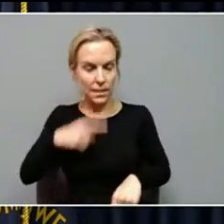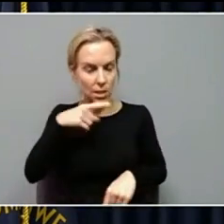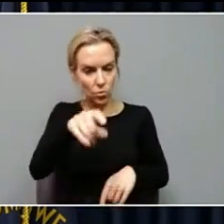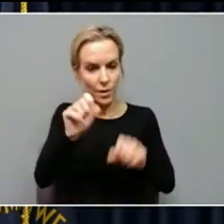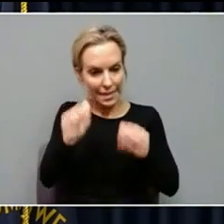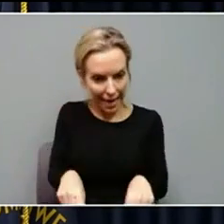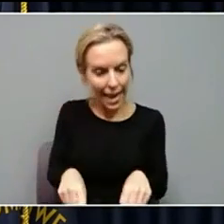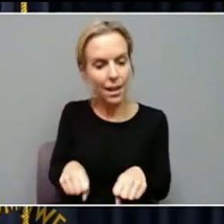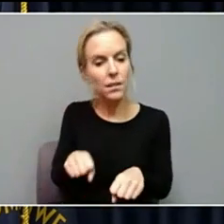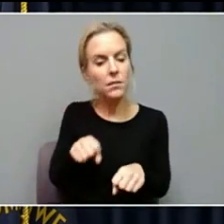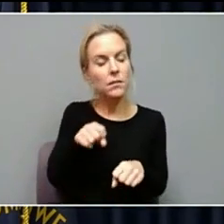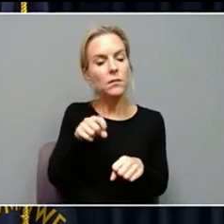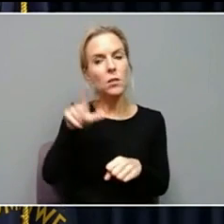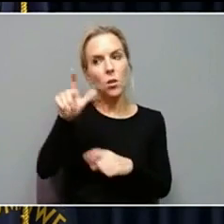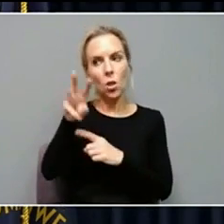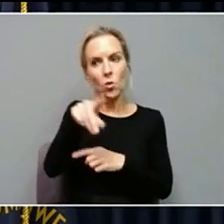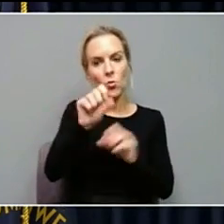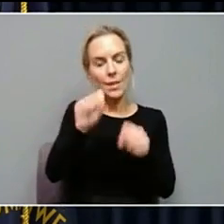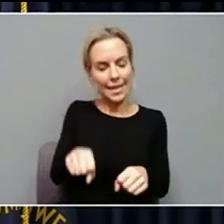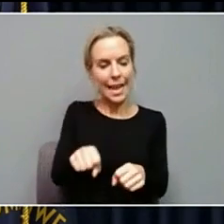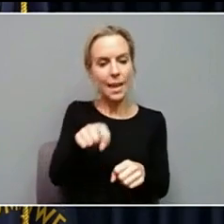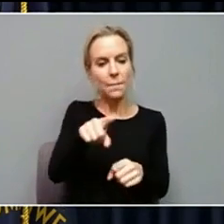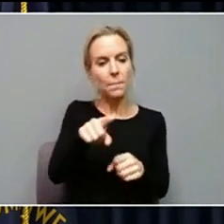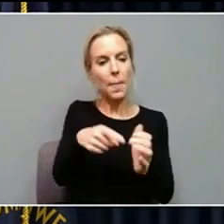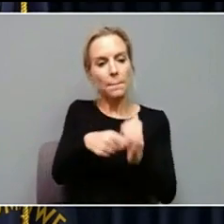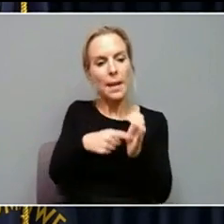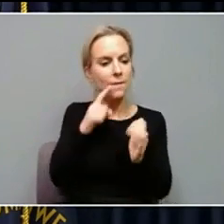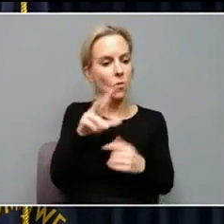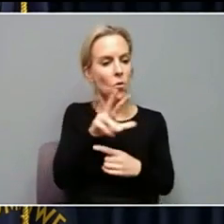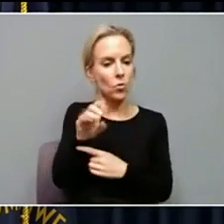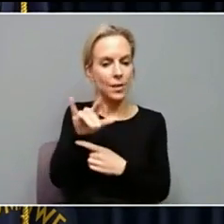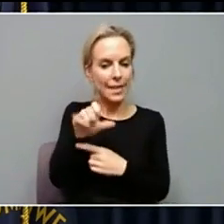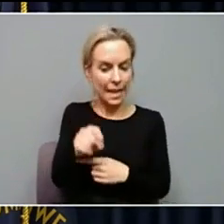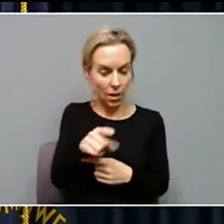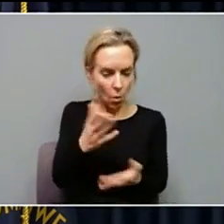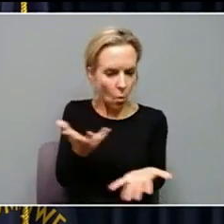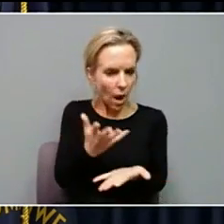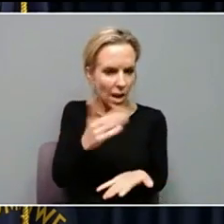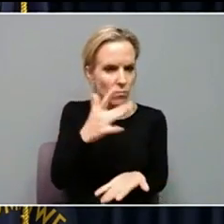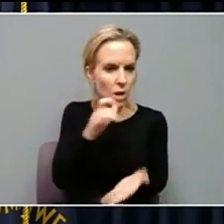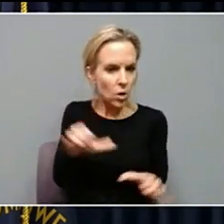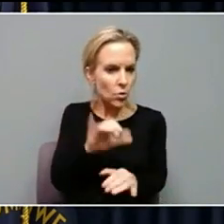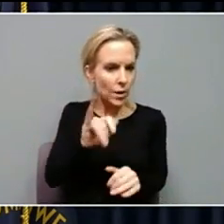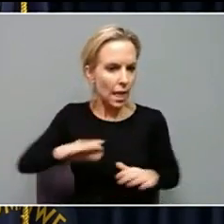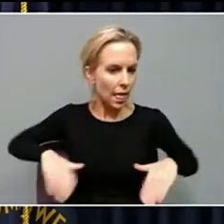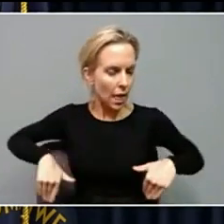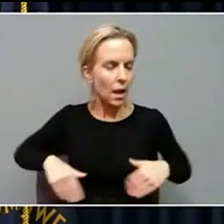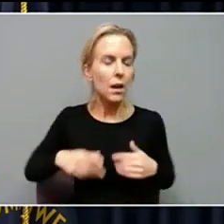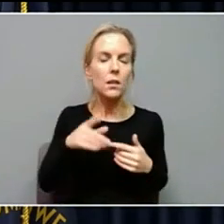issue, or the law says you can issue a mandate for 30 days. What's stopping you from doing that? And then by the same token,